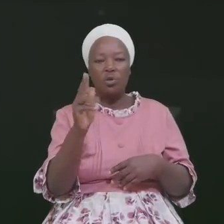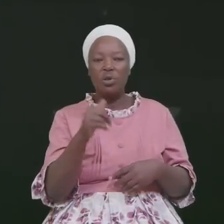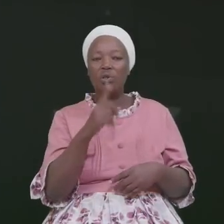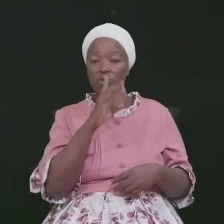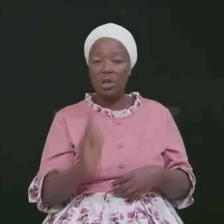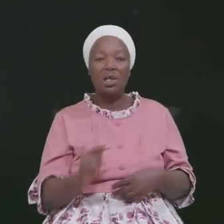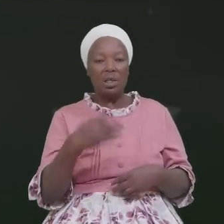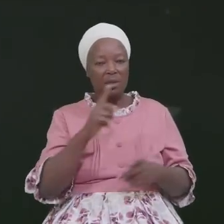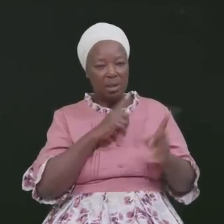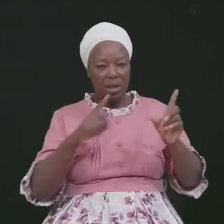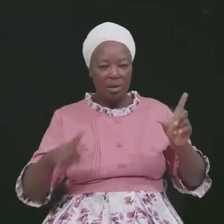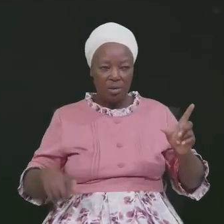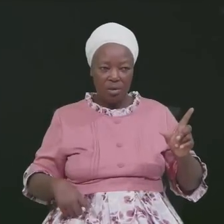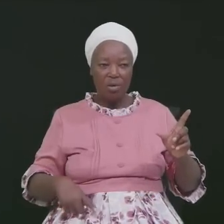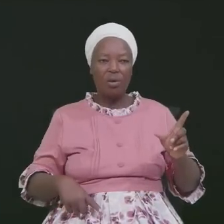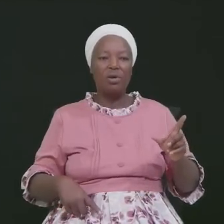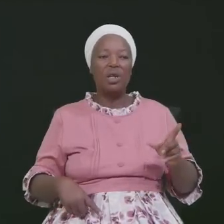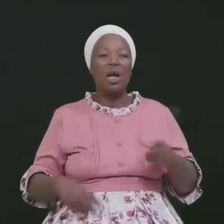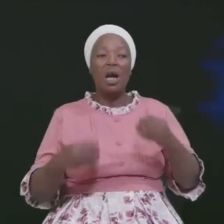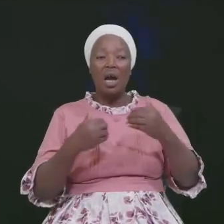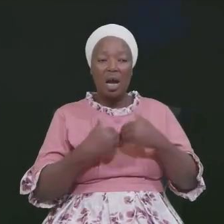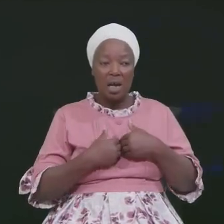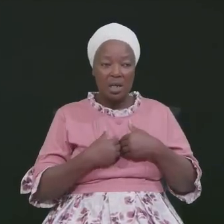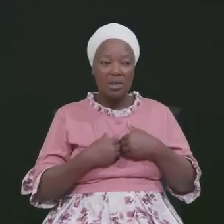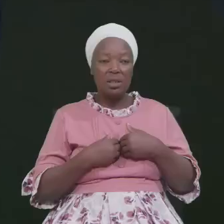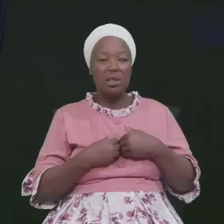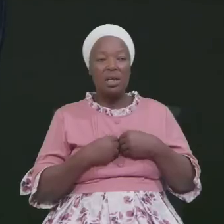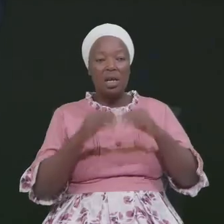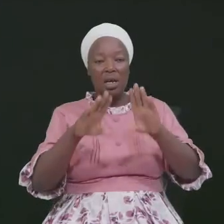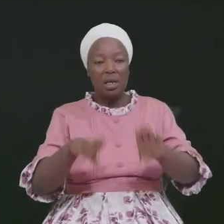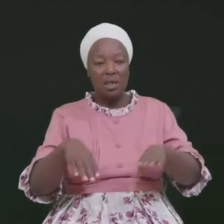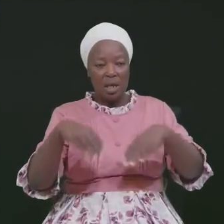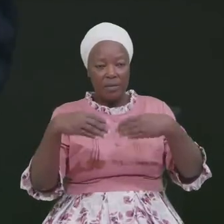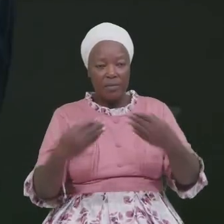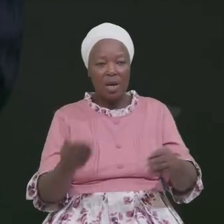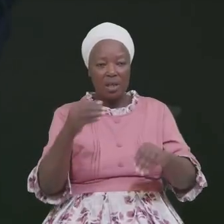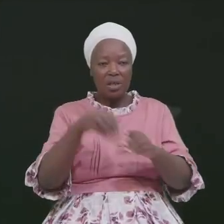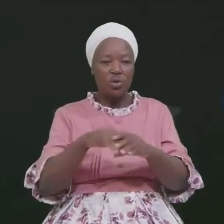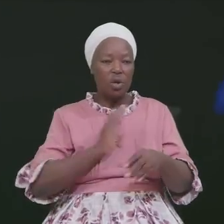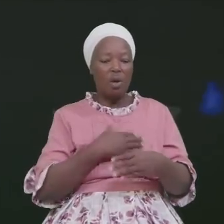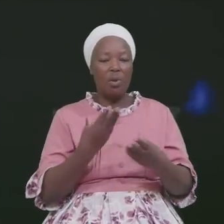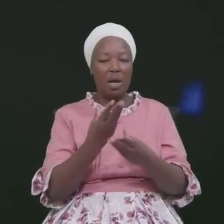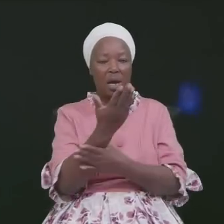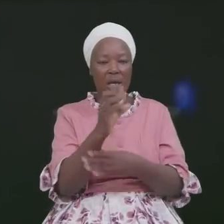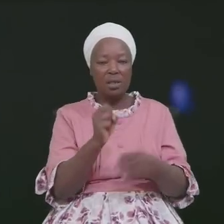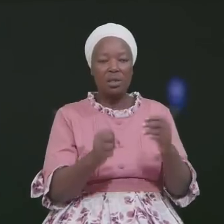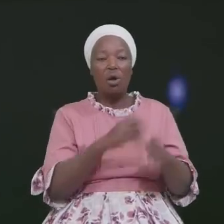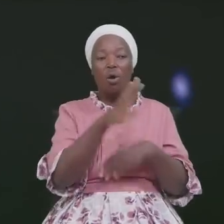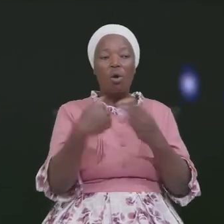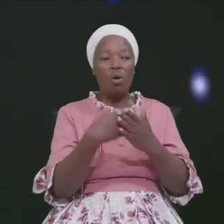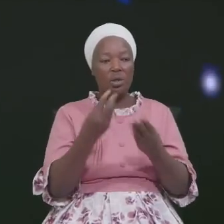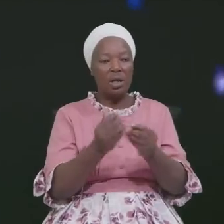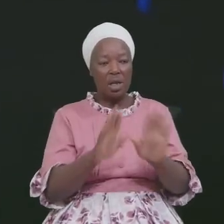the Lord has delivered into our hands all the land, for